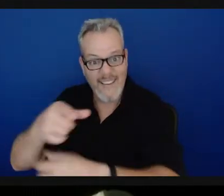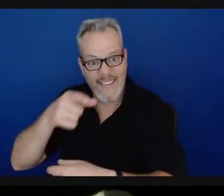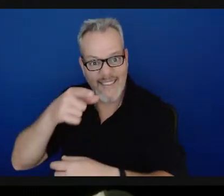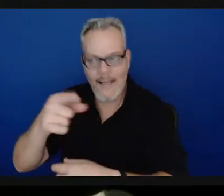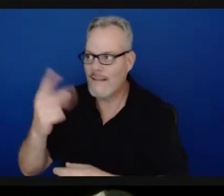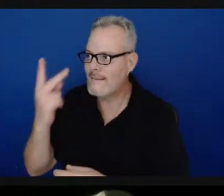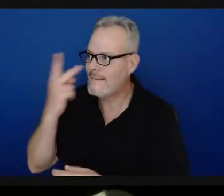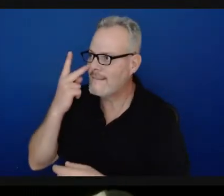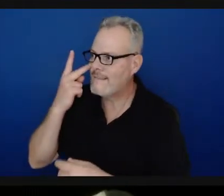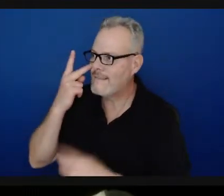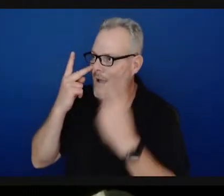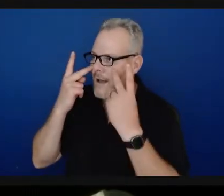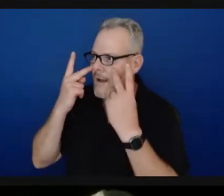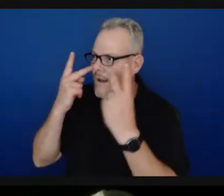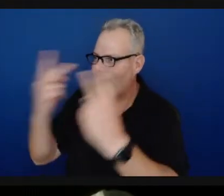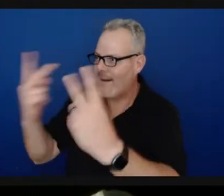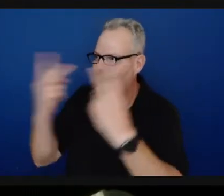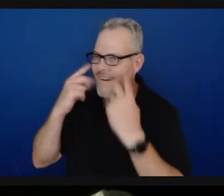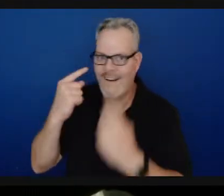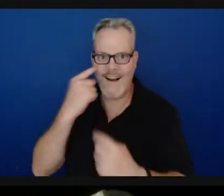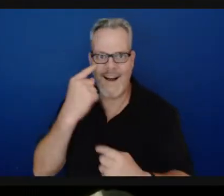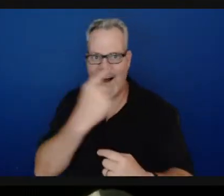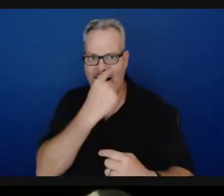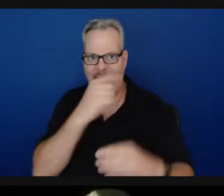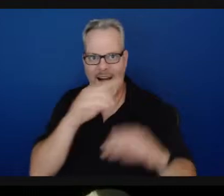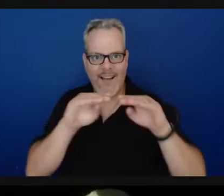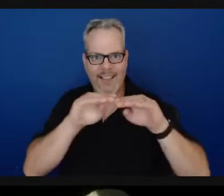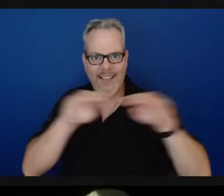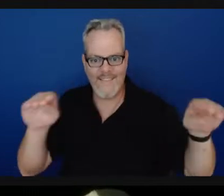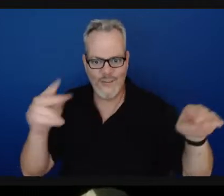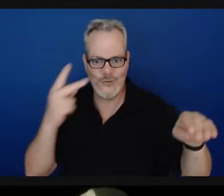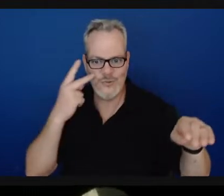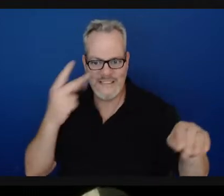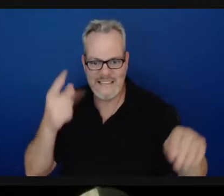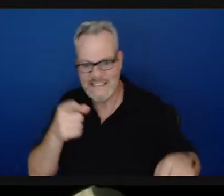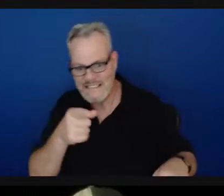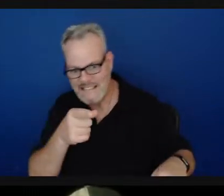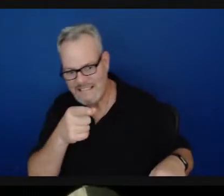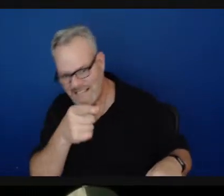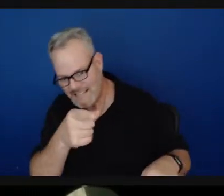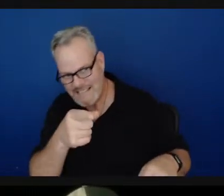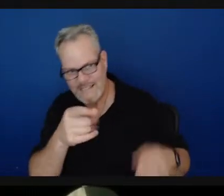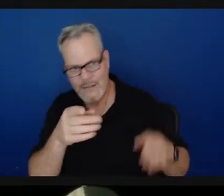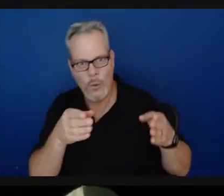road that's stranded on that block right there.